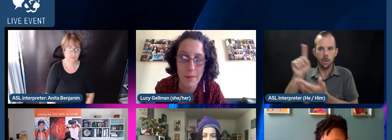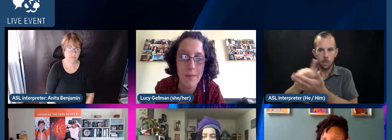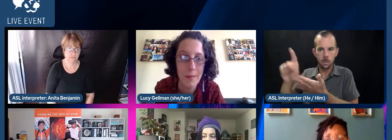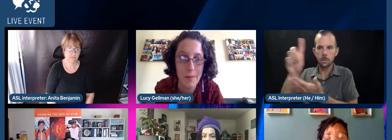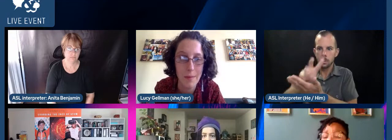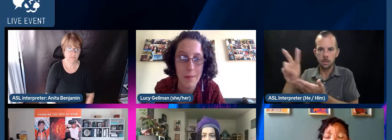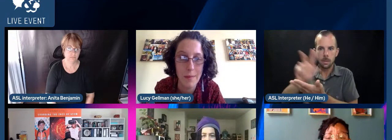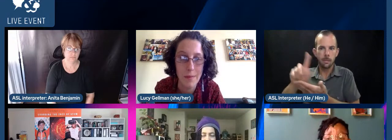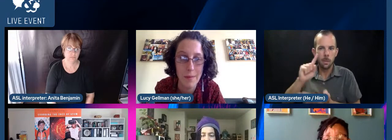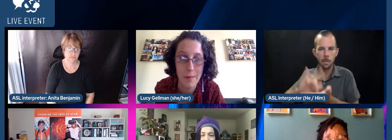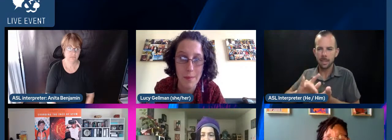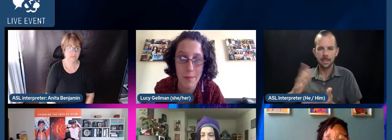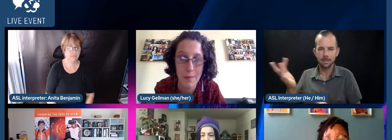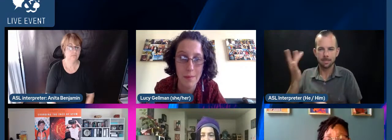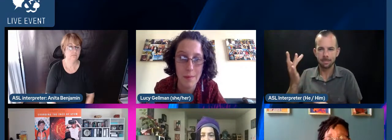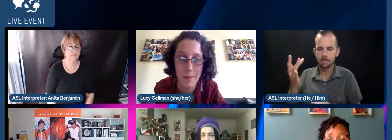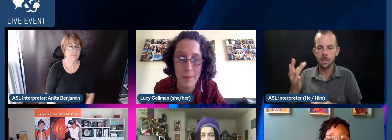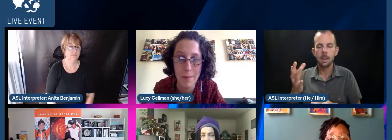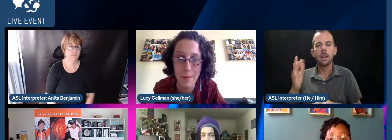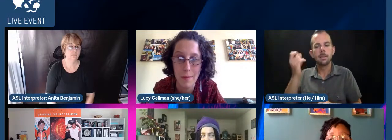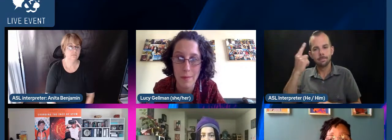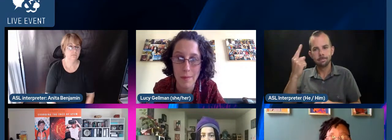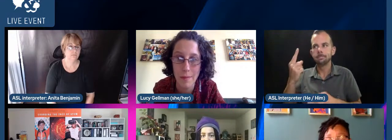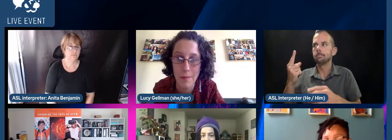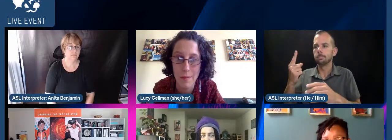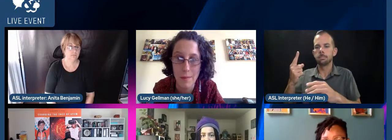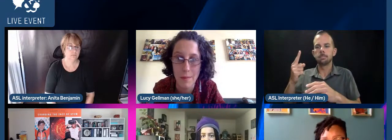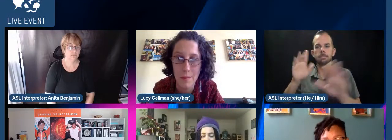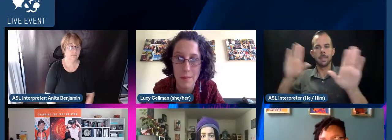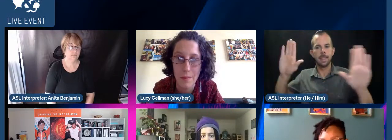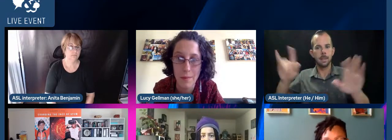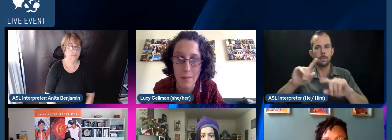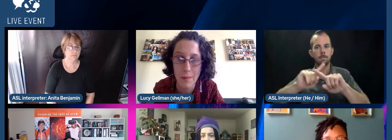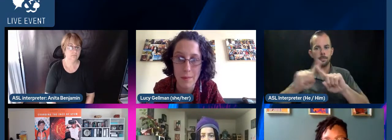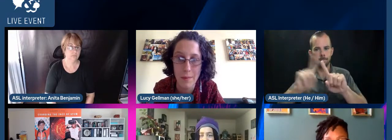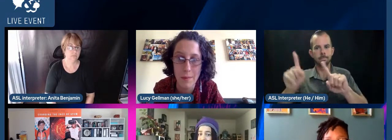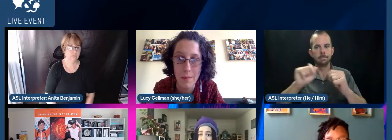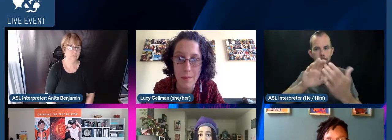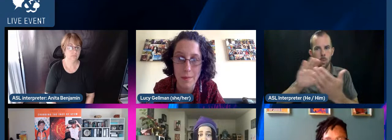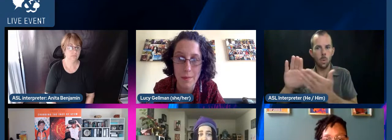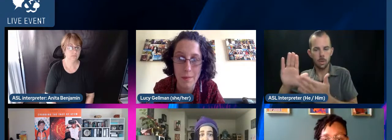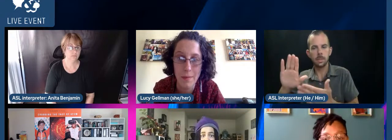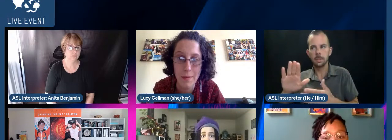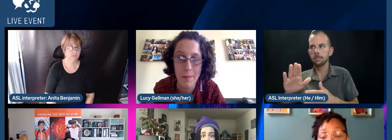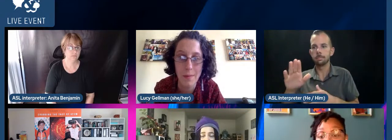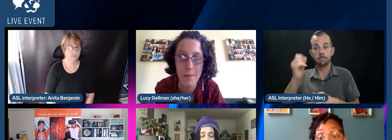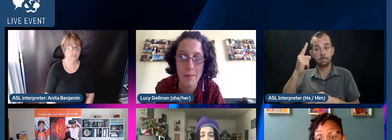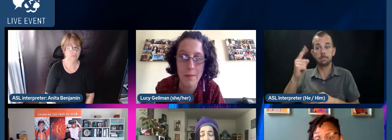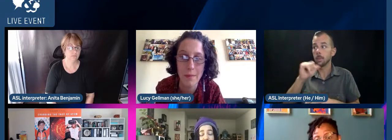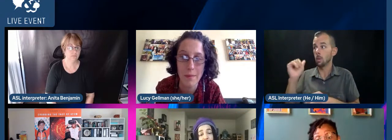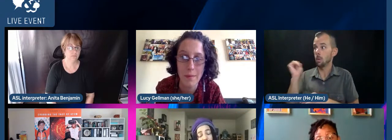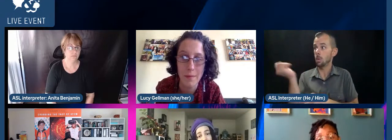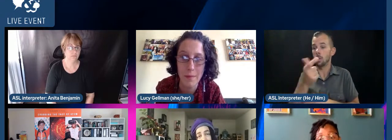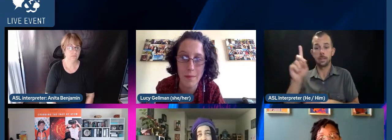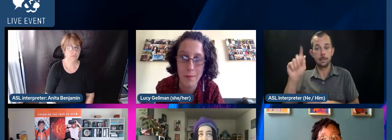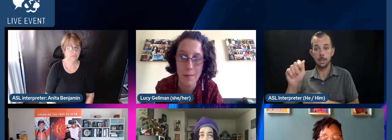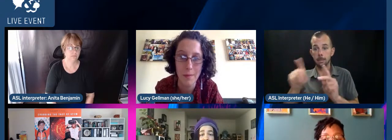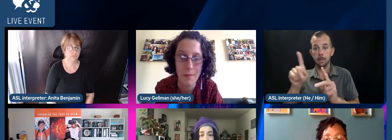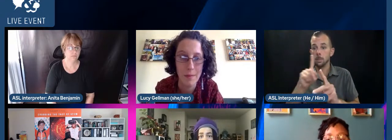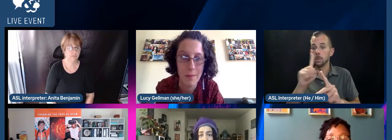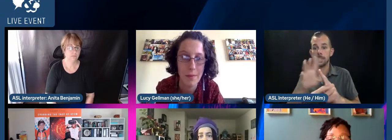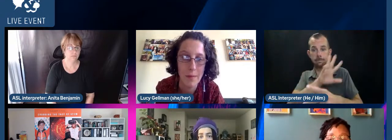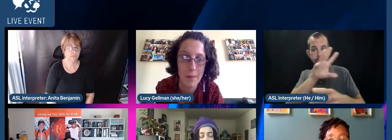approaches. I understand that not every disabled person is in the disability justice movement. That's just, it's fine. You know, like, people do different things with different